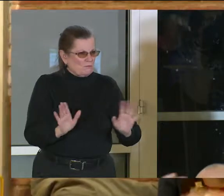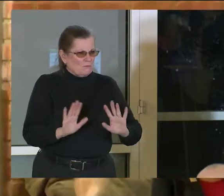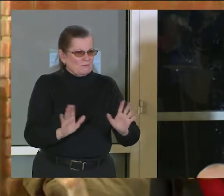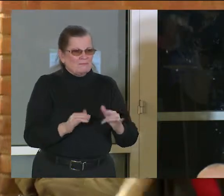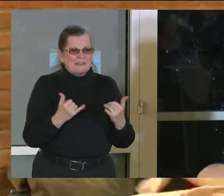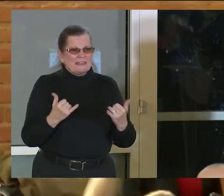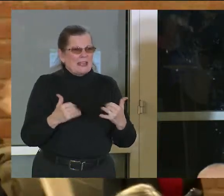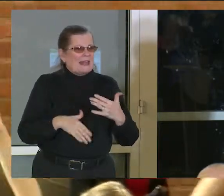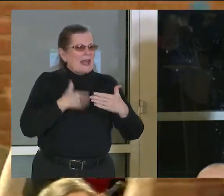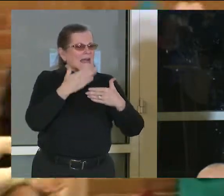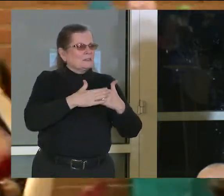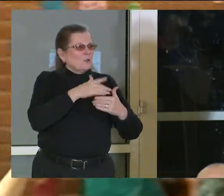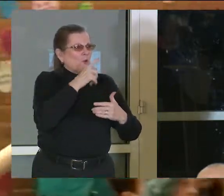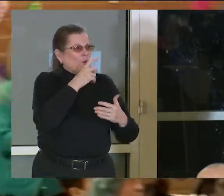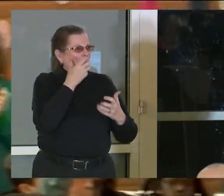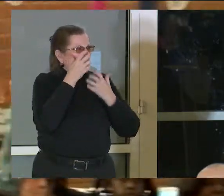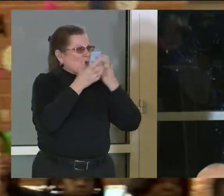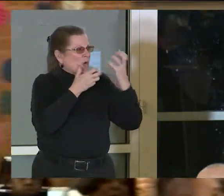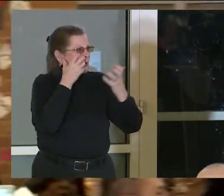be?